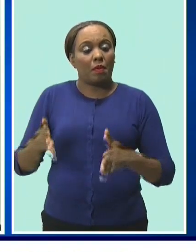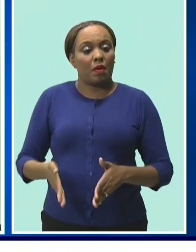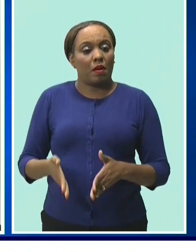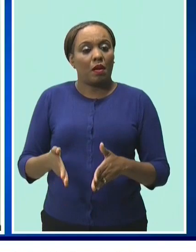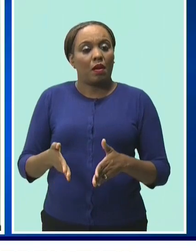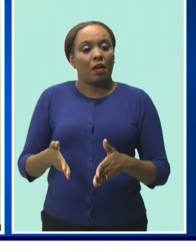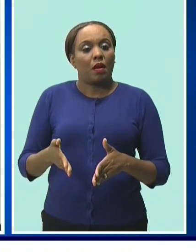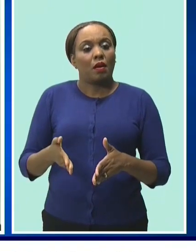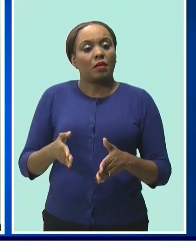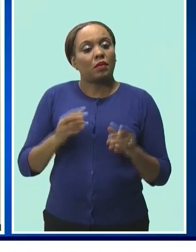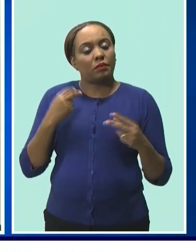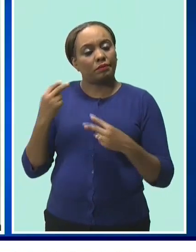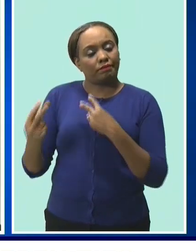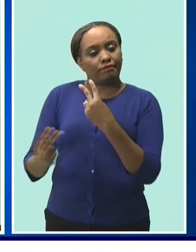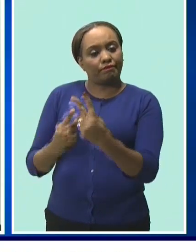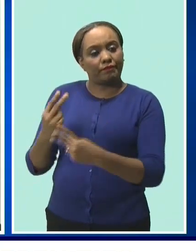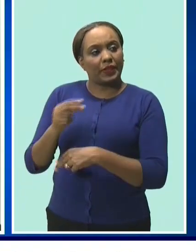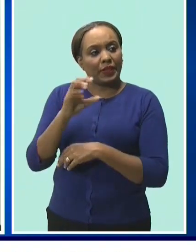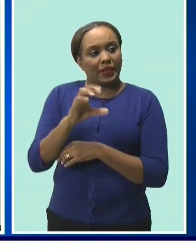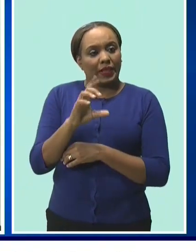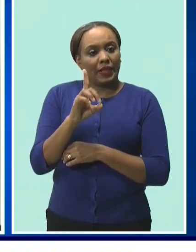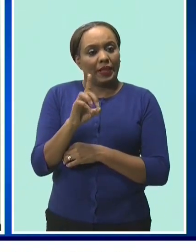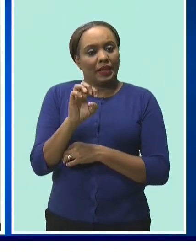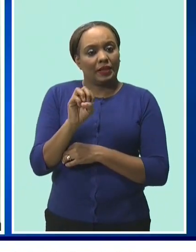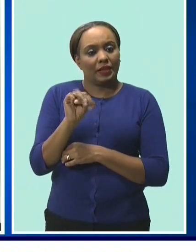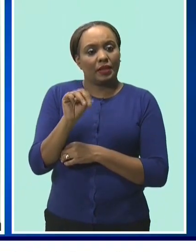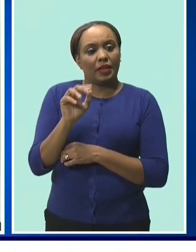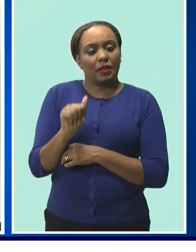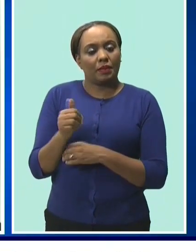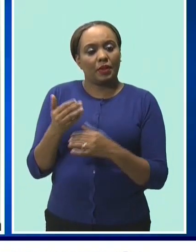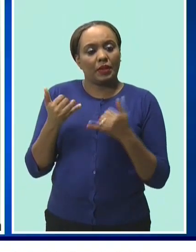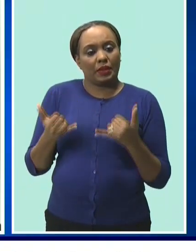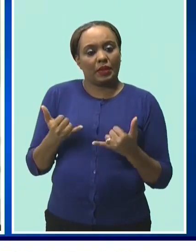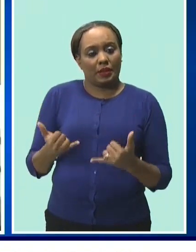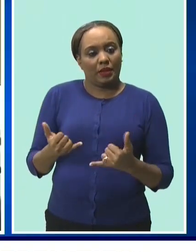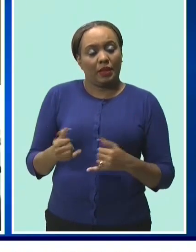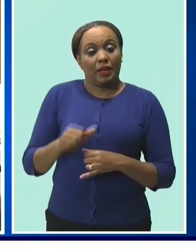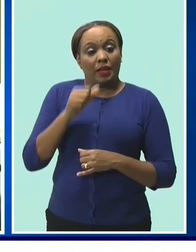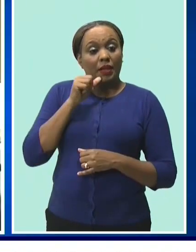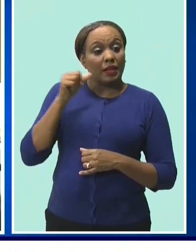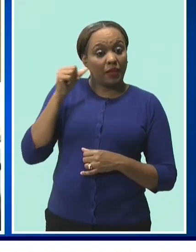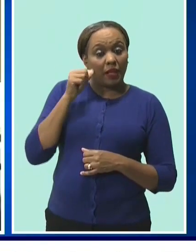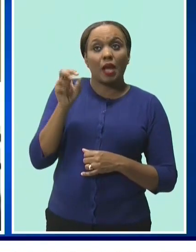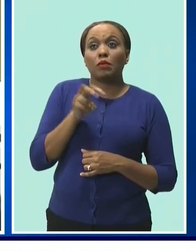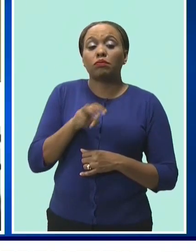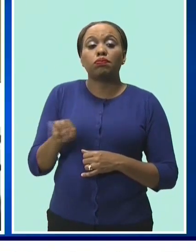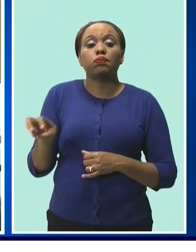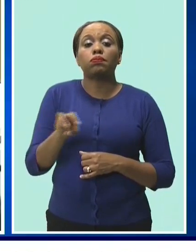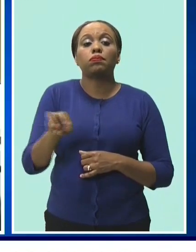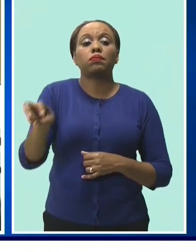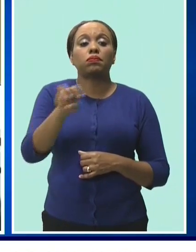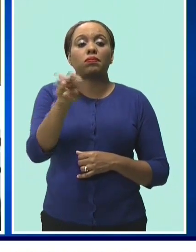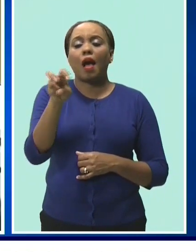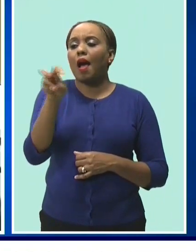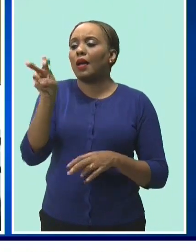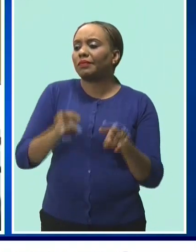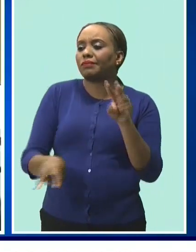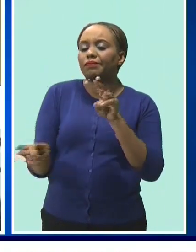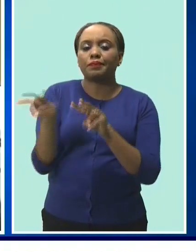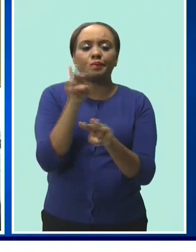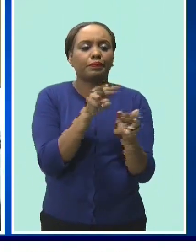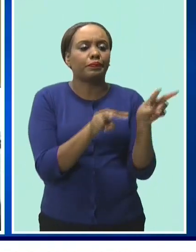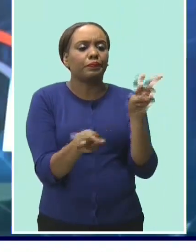Dubois paid a high-level courtesy visit to SEDEMA's Resilience Way headquarters in Barbados yesterday. Now, speaking after